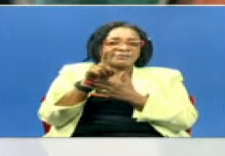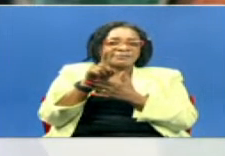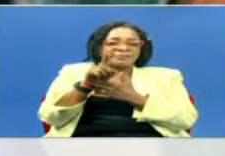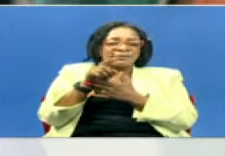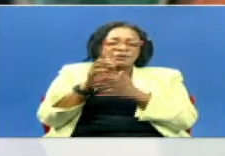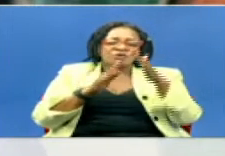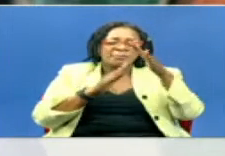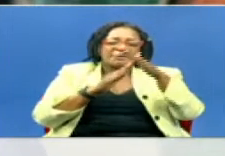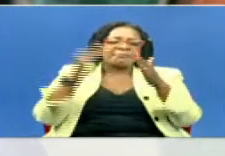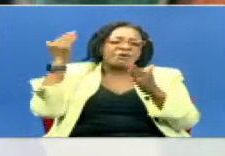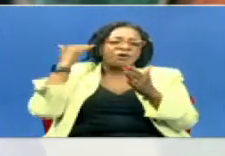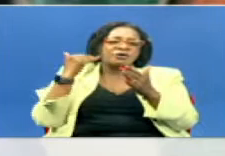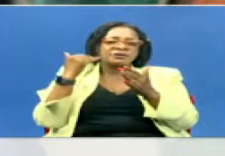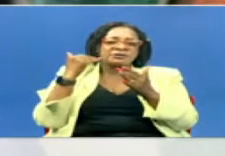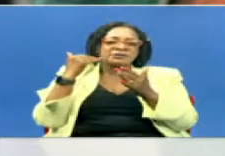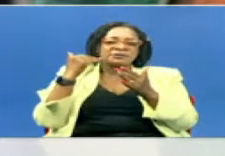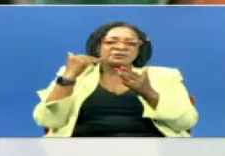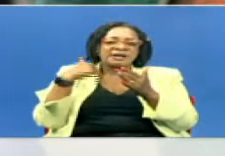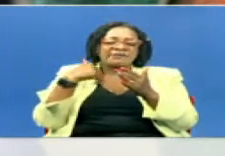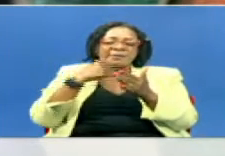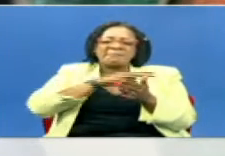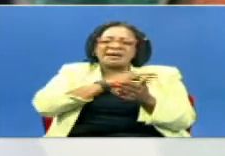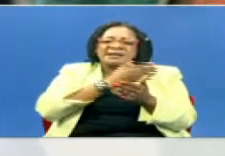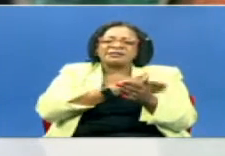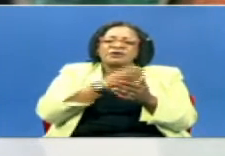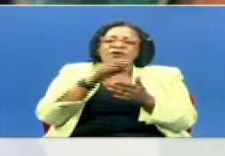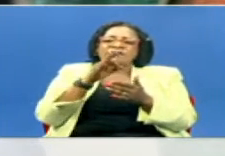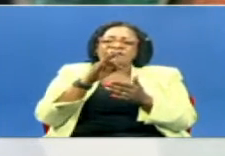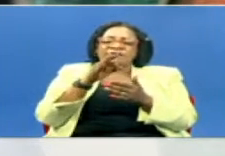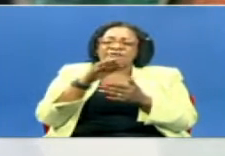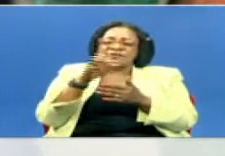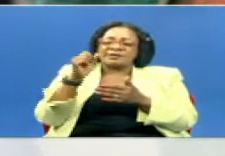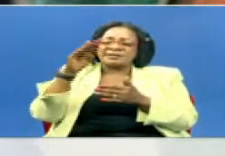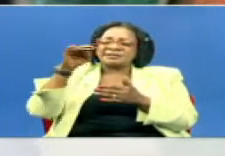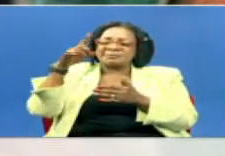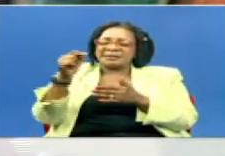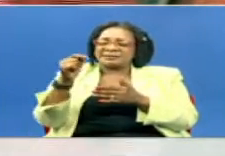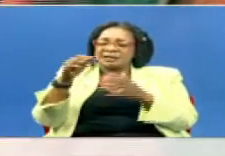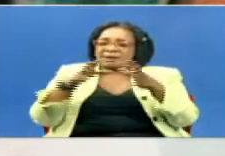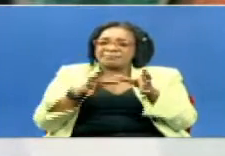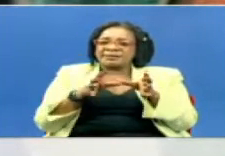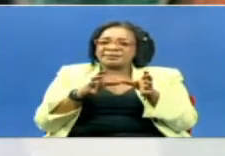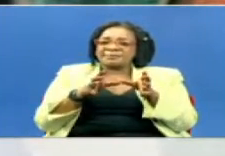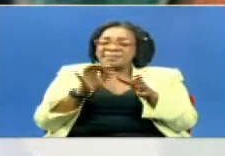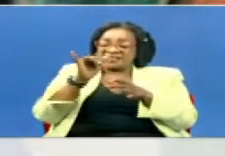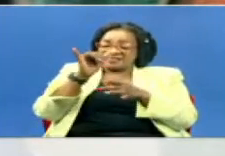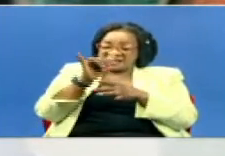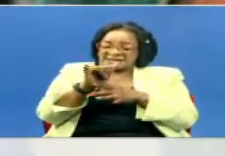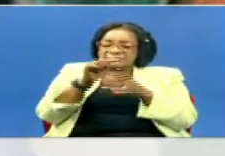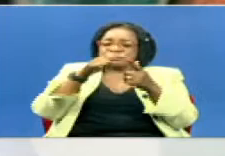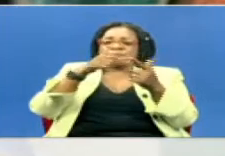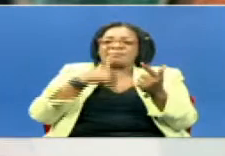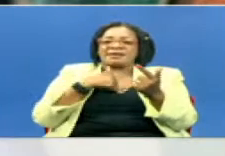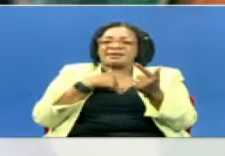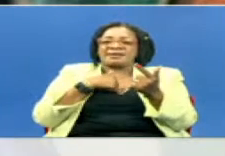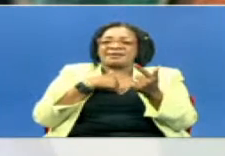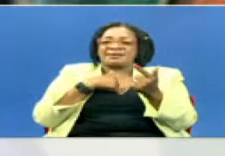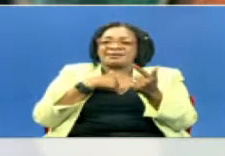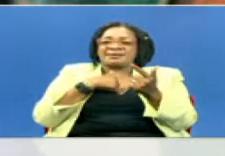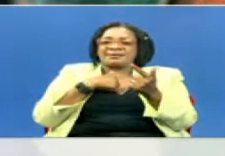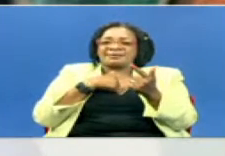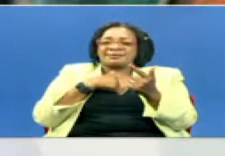subject to the mandate of this of super smartmatic? That to me is the crux of the